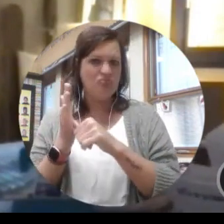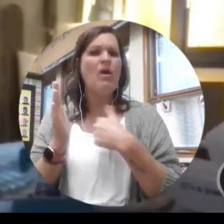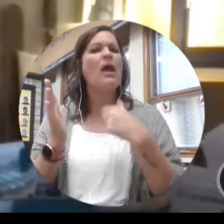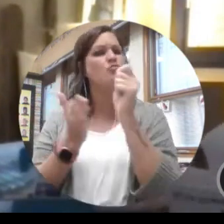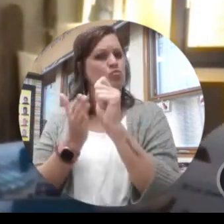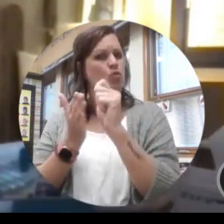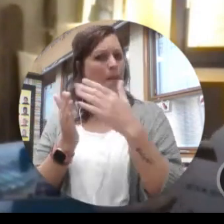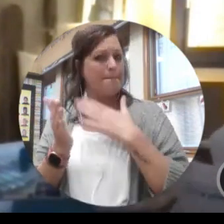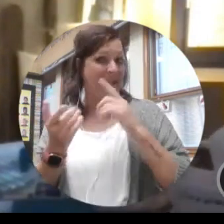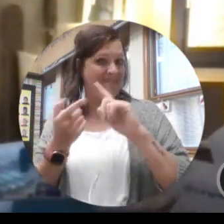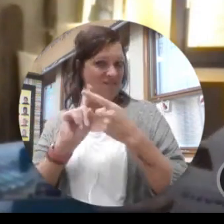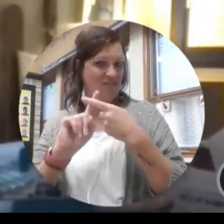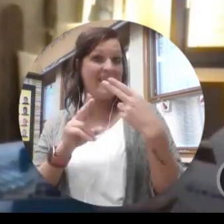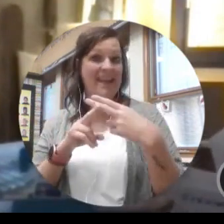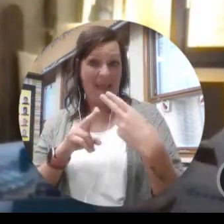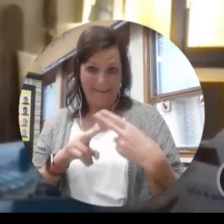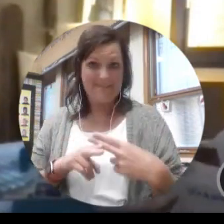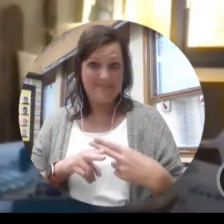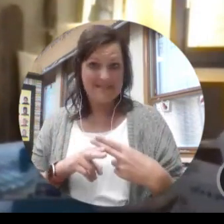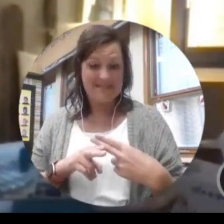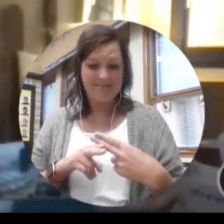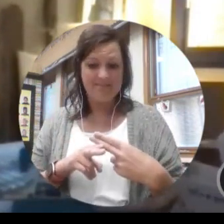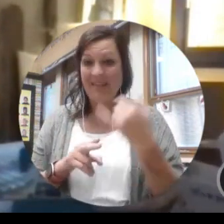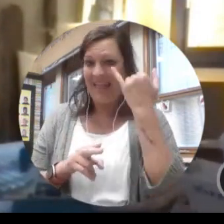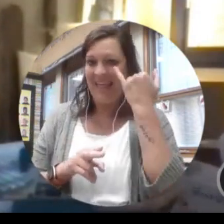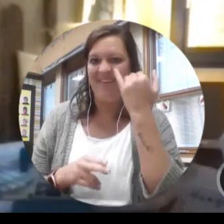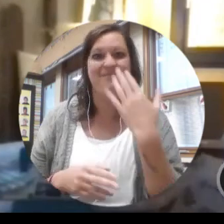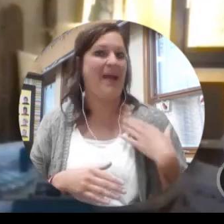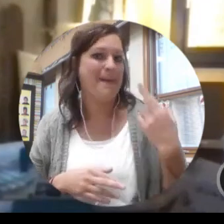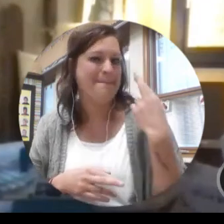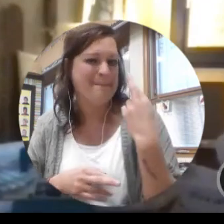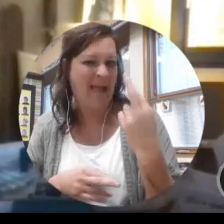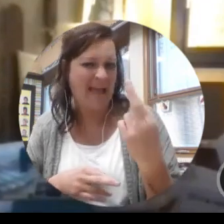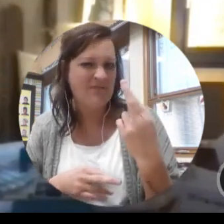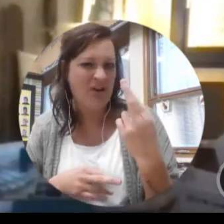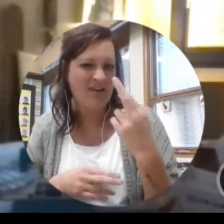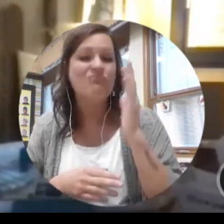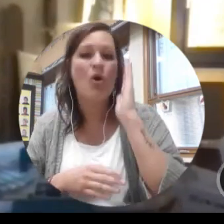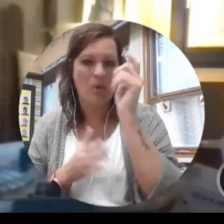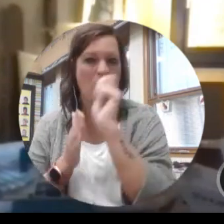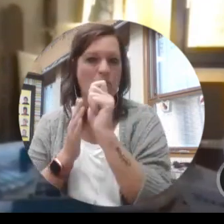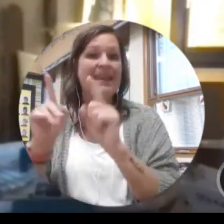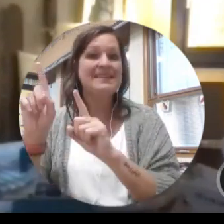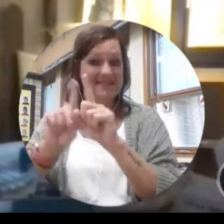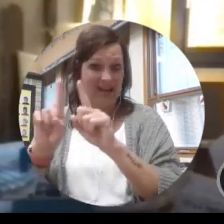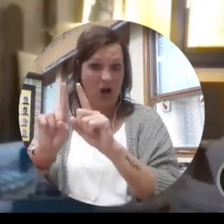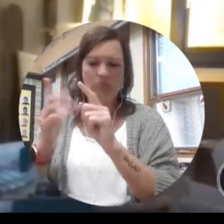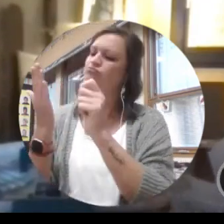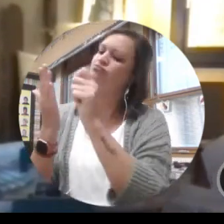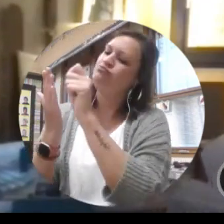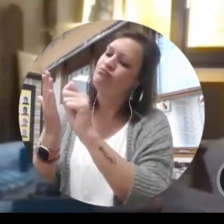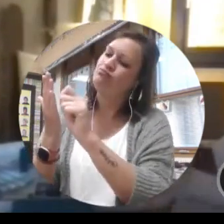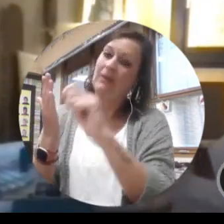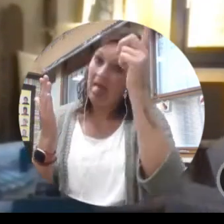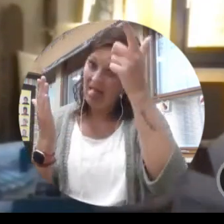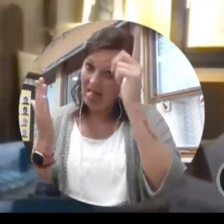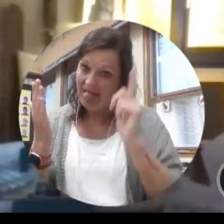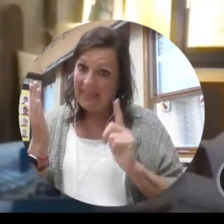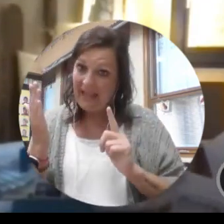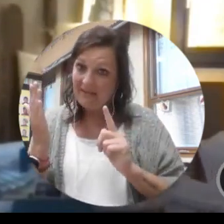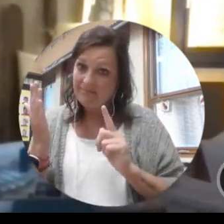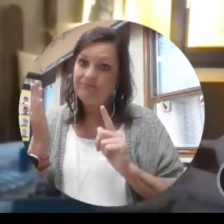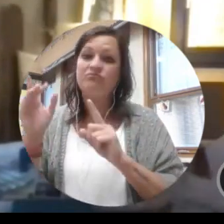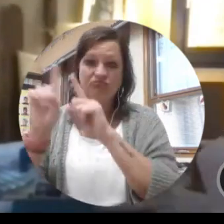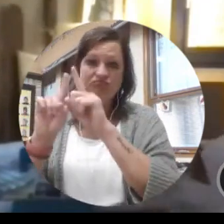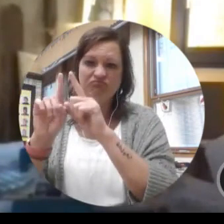to Sarah on the rug for morning meeting. Brandon liked to talk in class, which meant Miss Hutton said his name a lot. So I knew 6 names